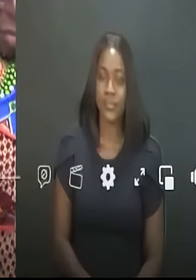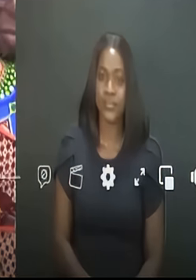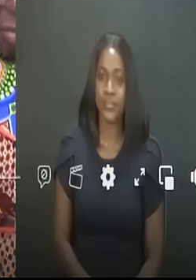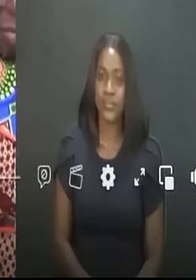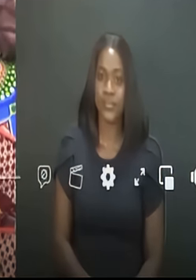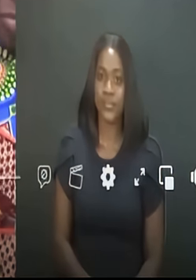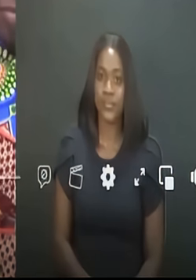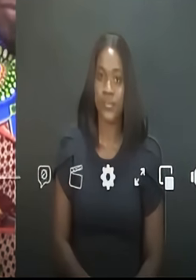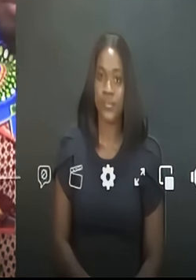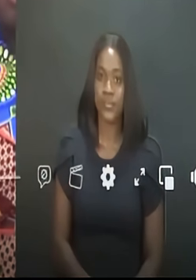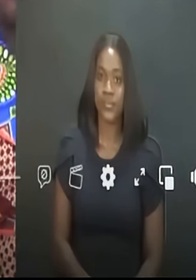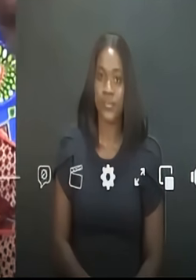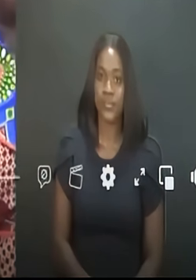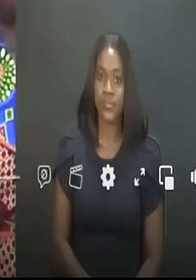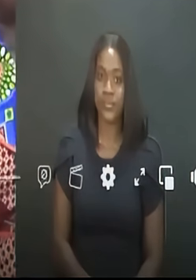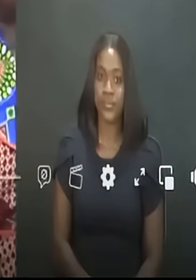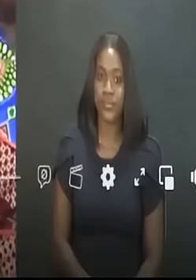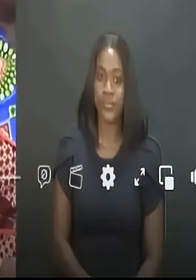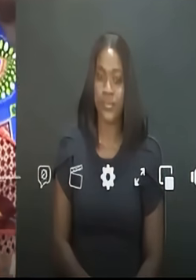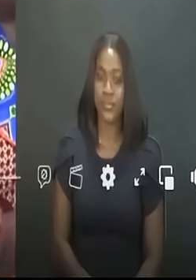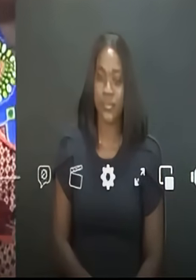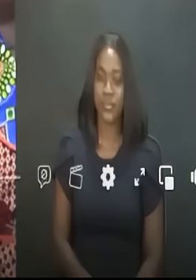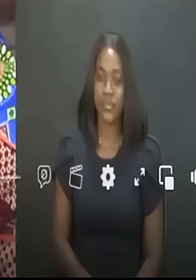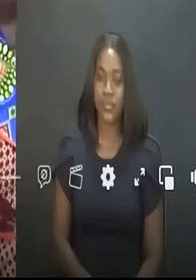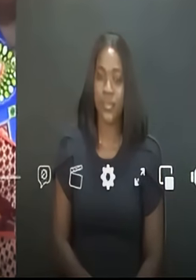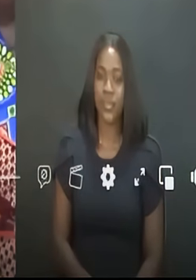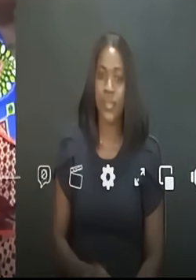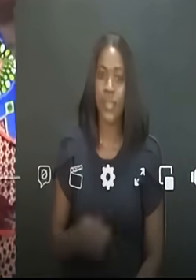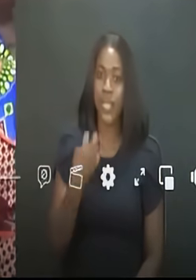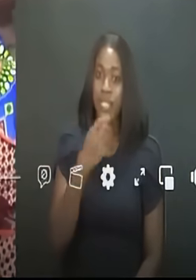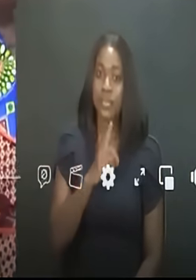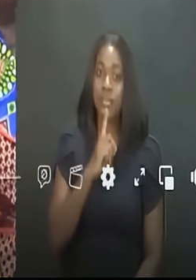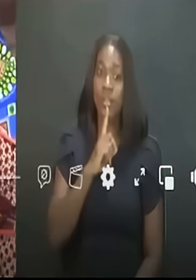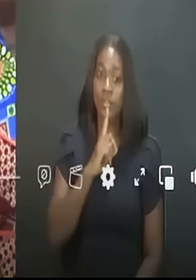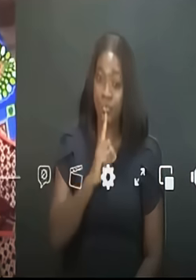it is a fact that